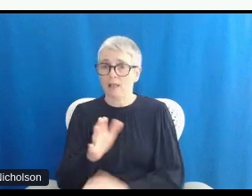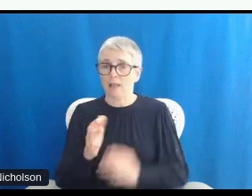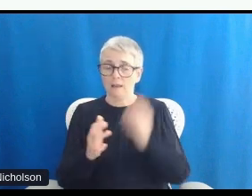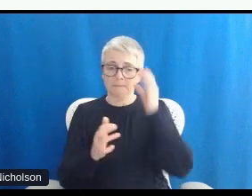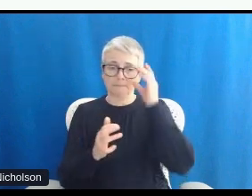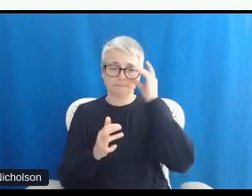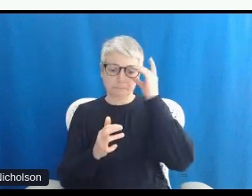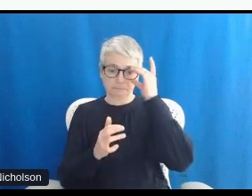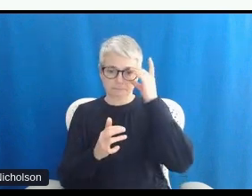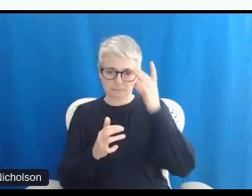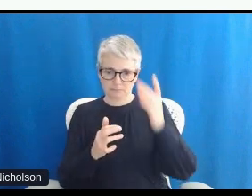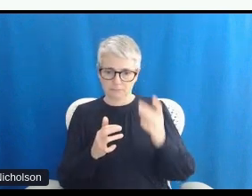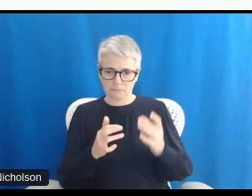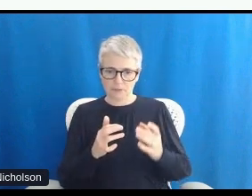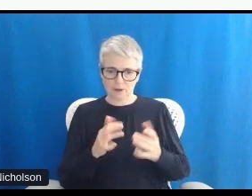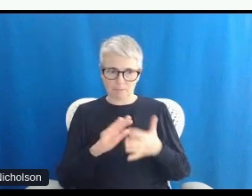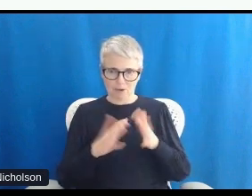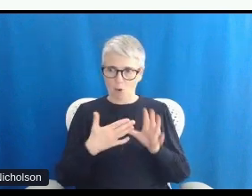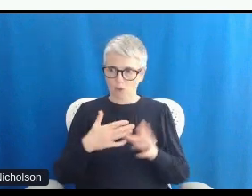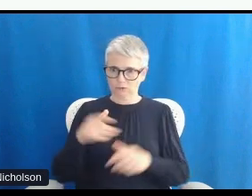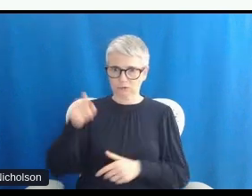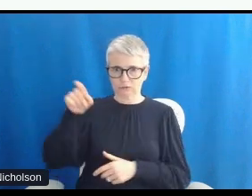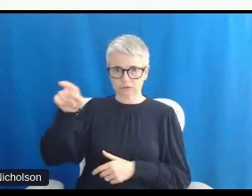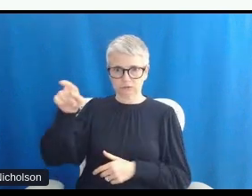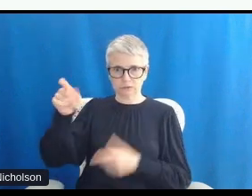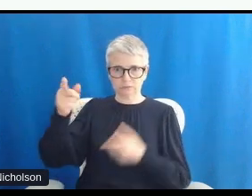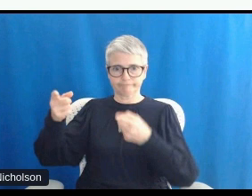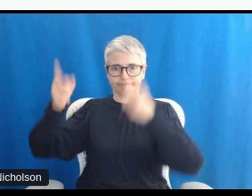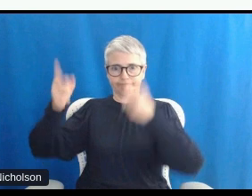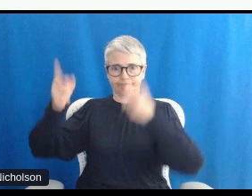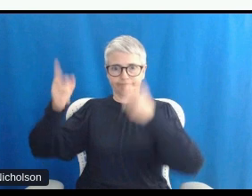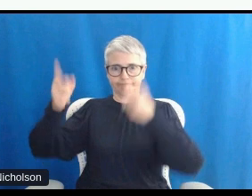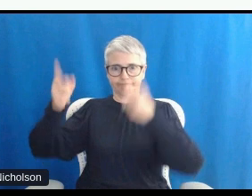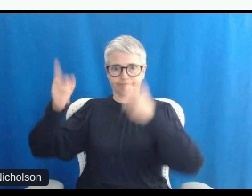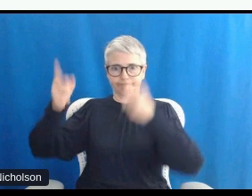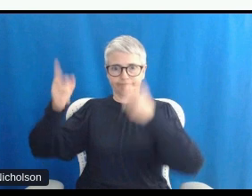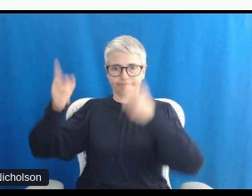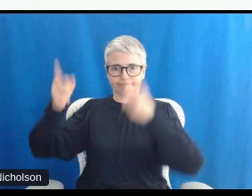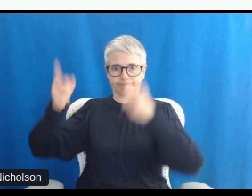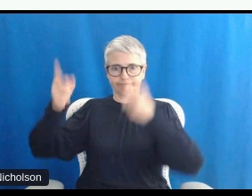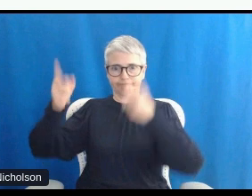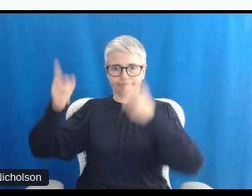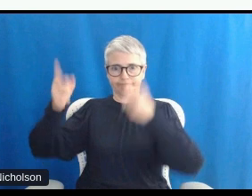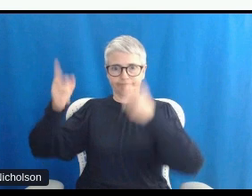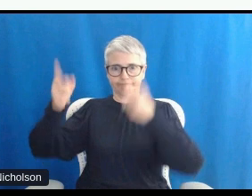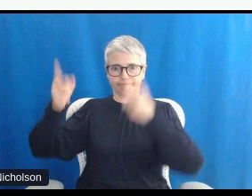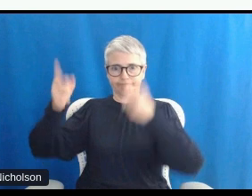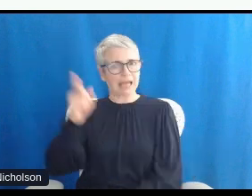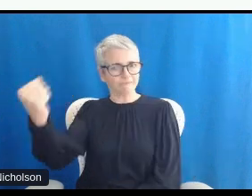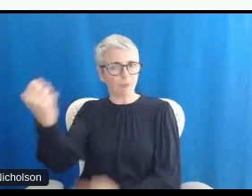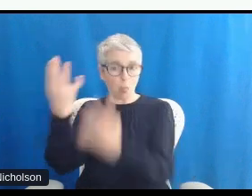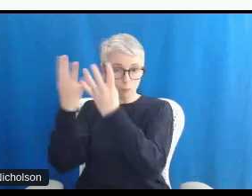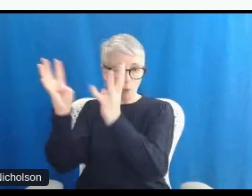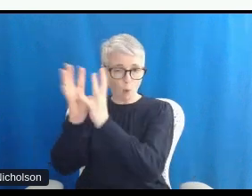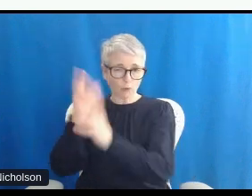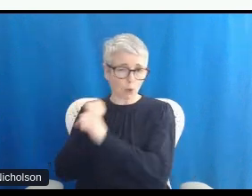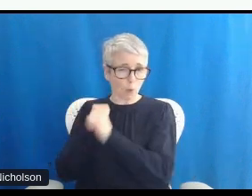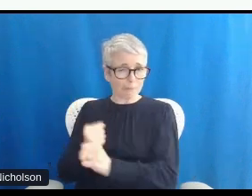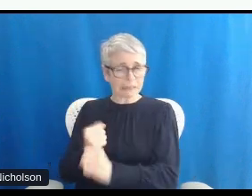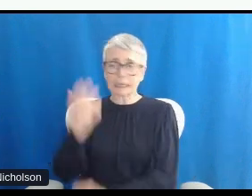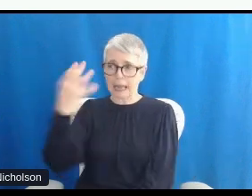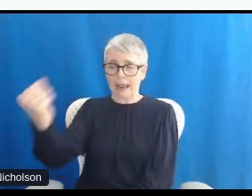the buy-in we've had at every level of the organization, from the board at the very top of